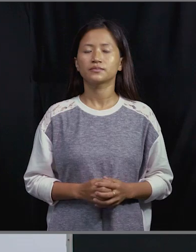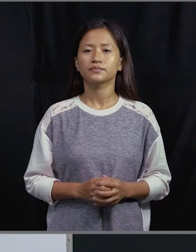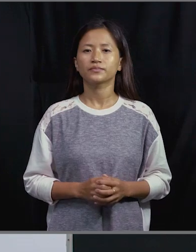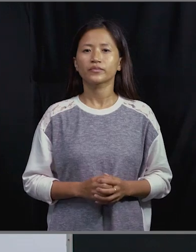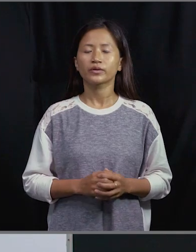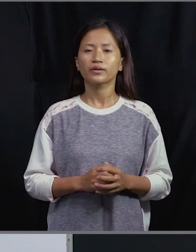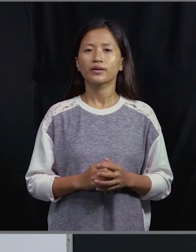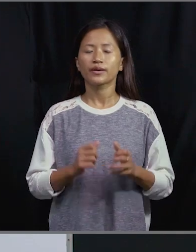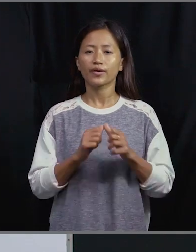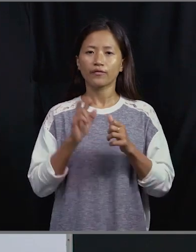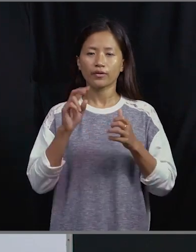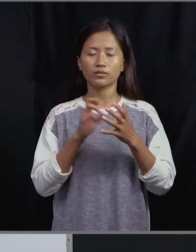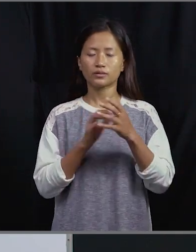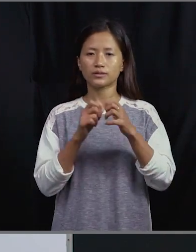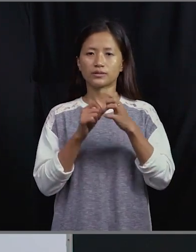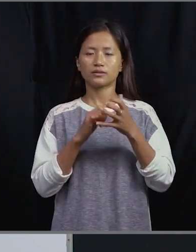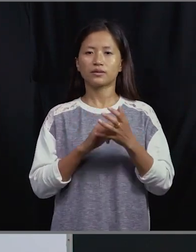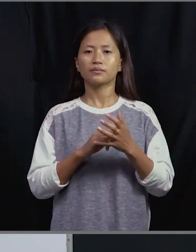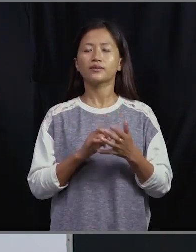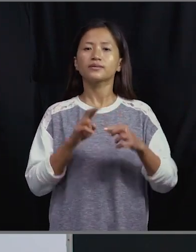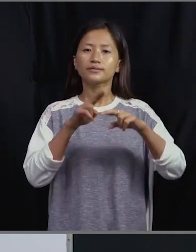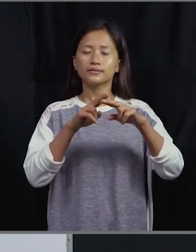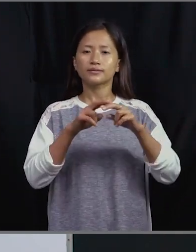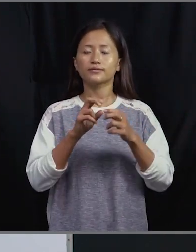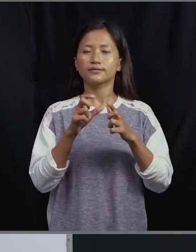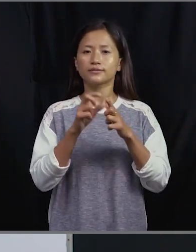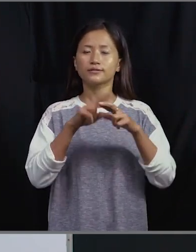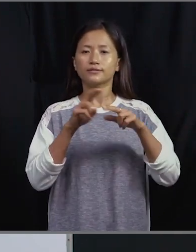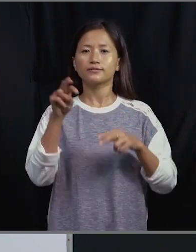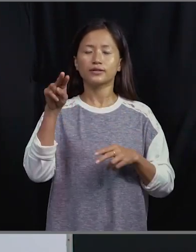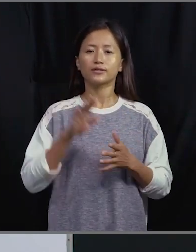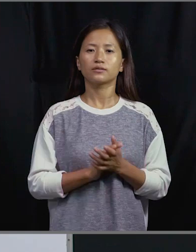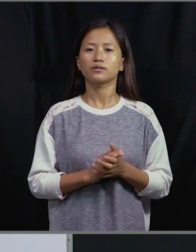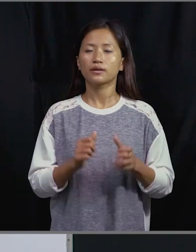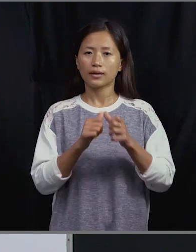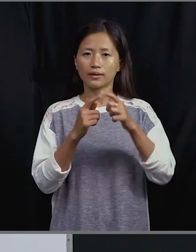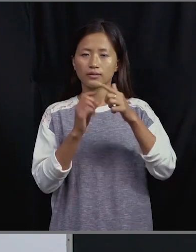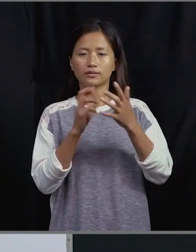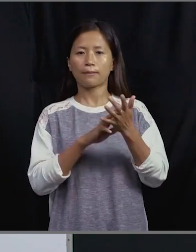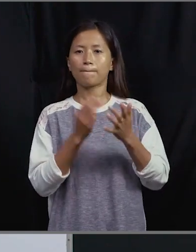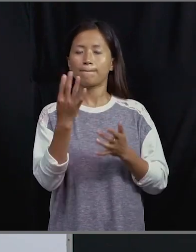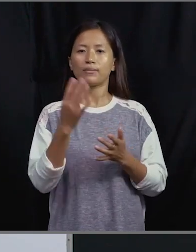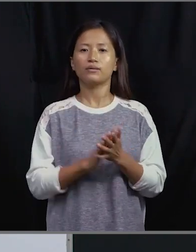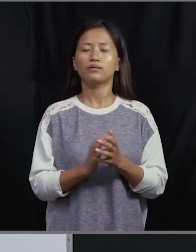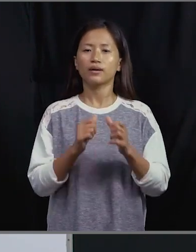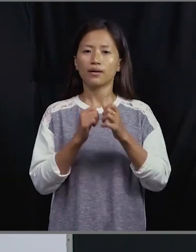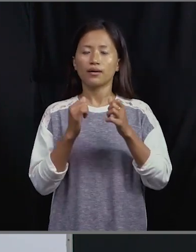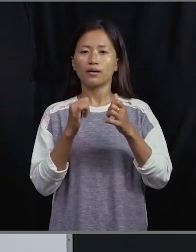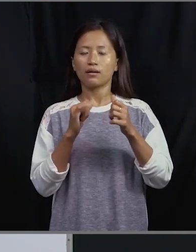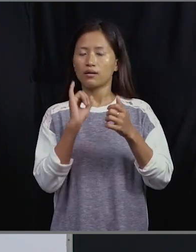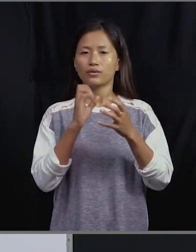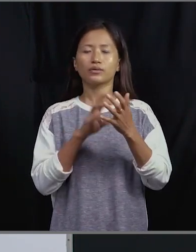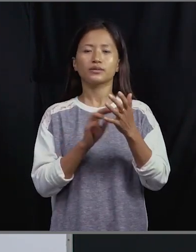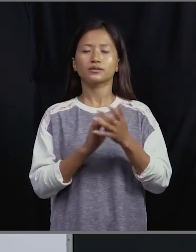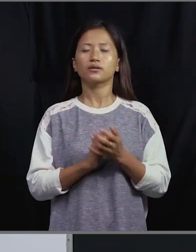So Avogadro's number can be defined as the number of atoms, ions or molecules that